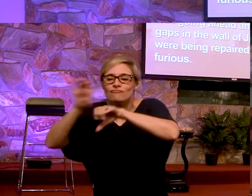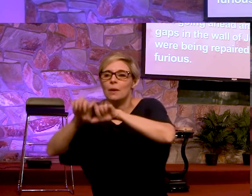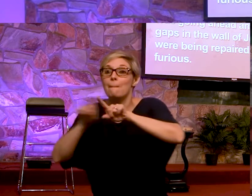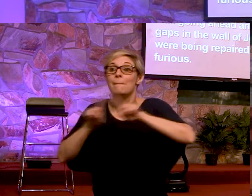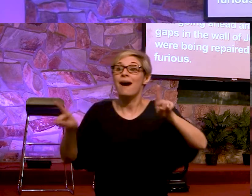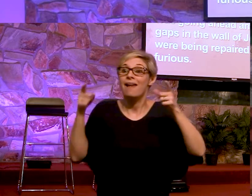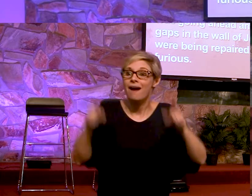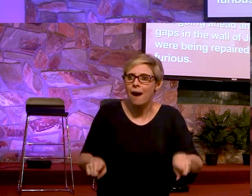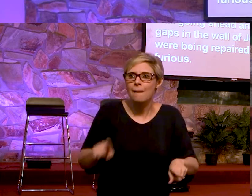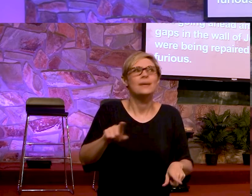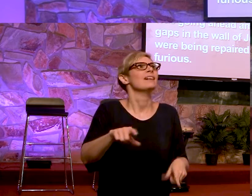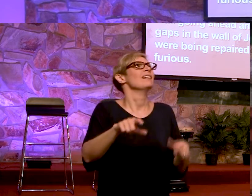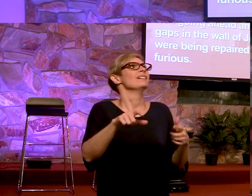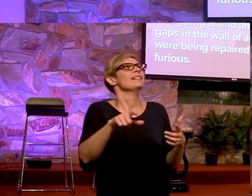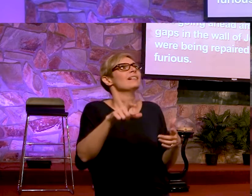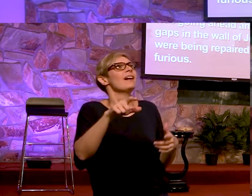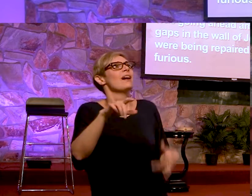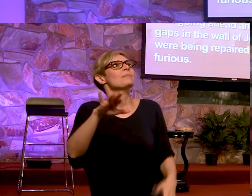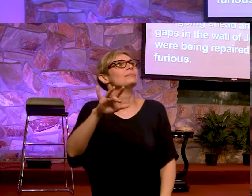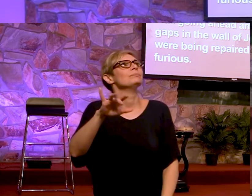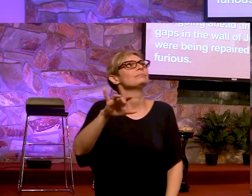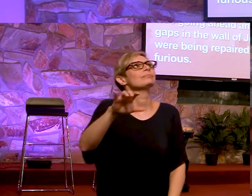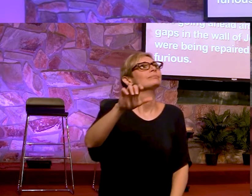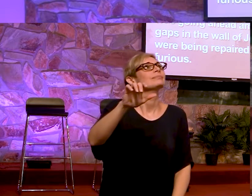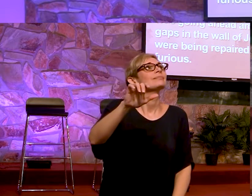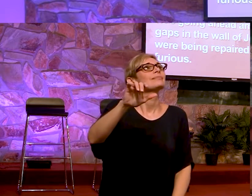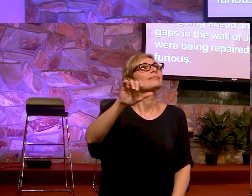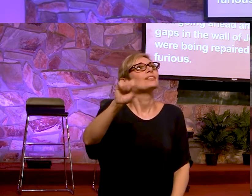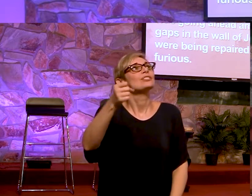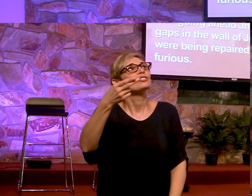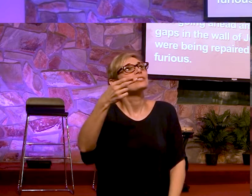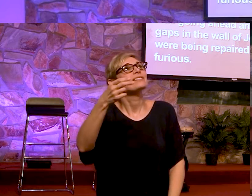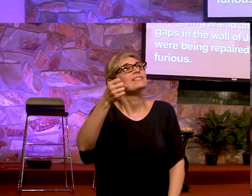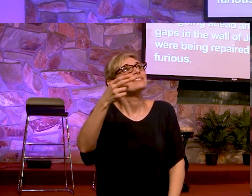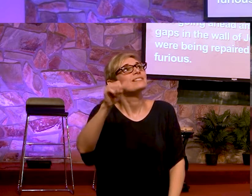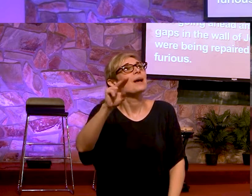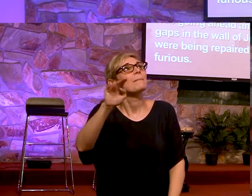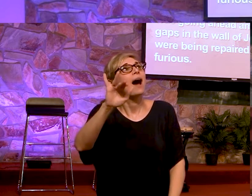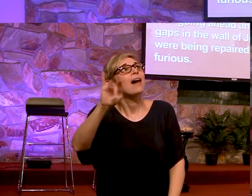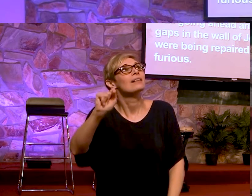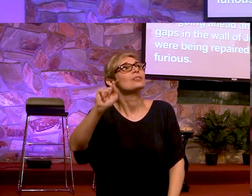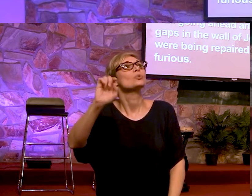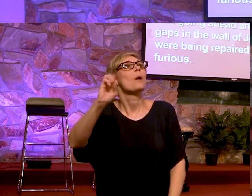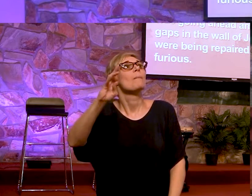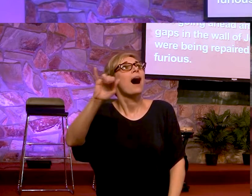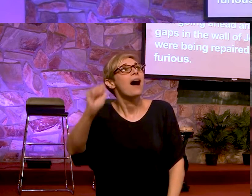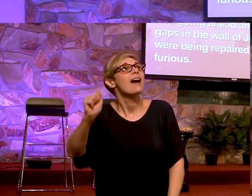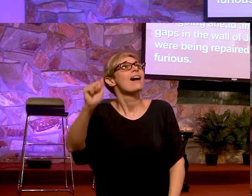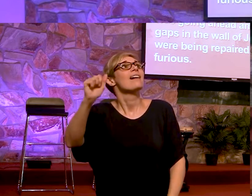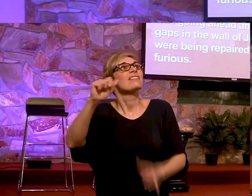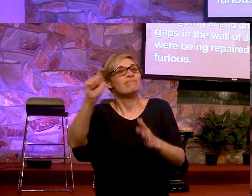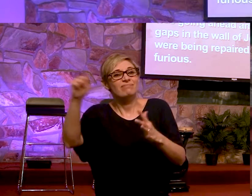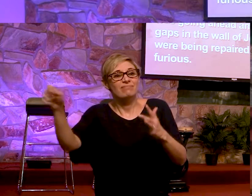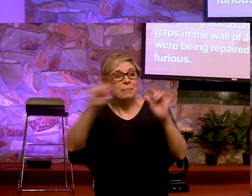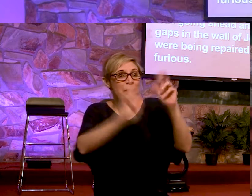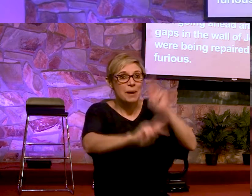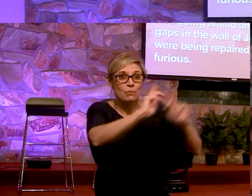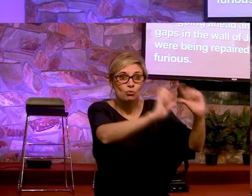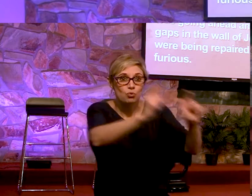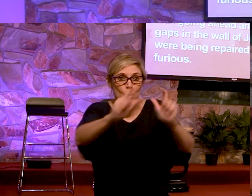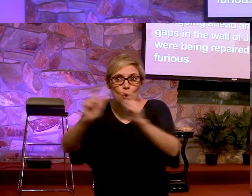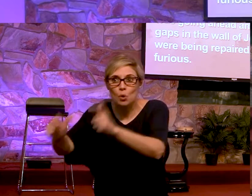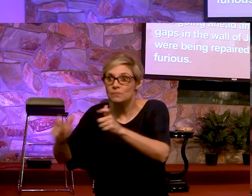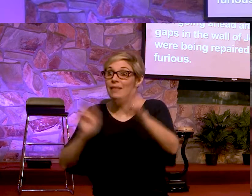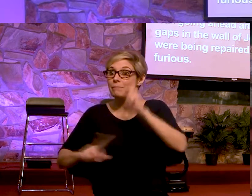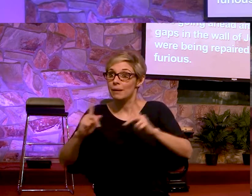Tobiah and the Arabs, Ammonites, and Ashdodites heard that the work was going ahead